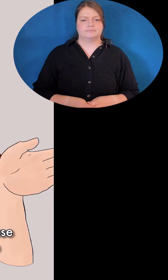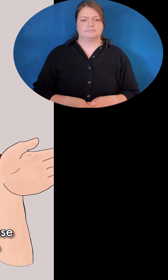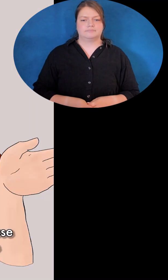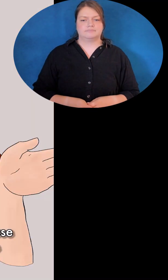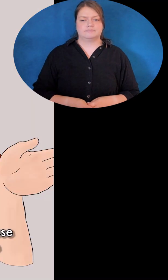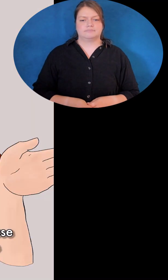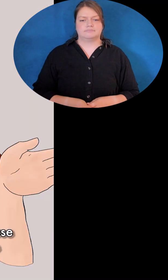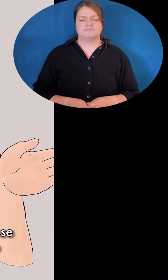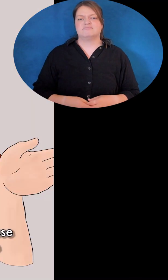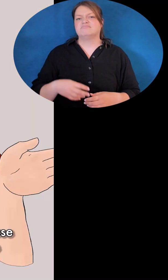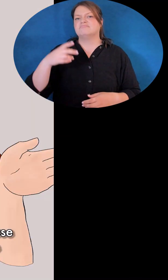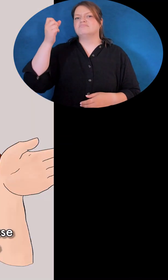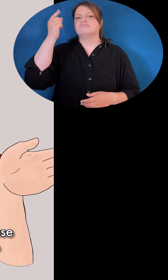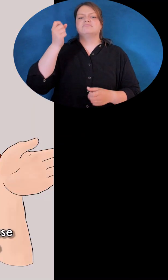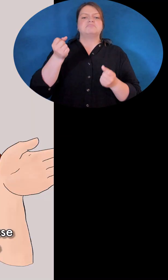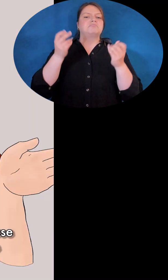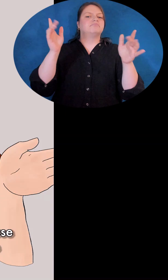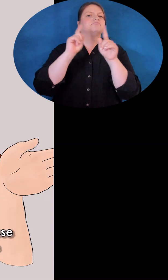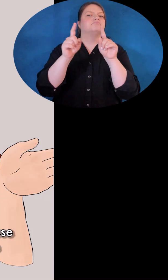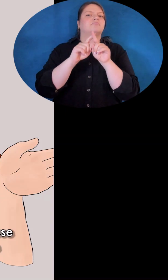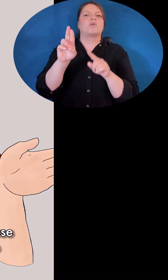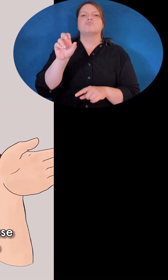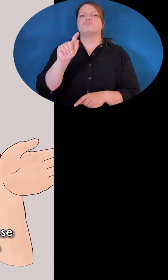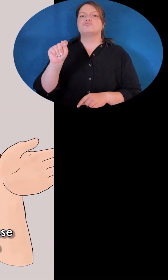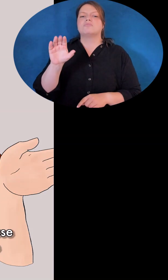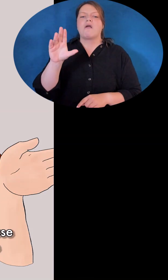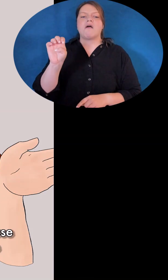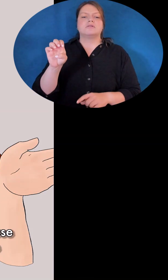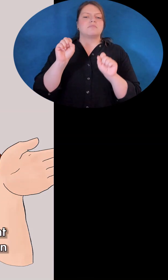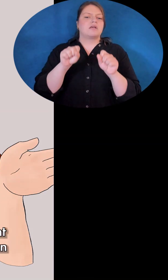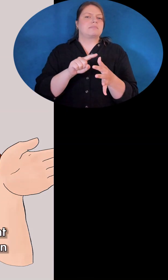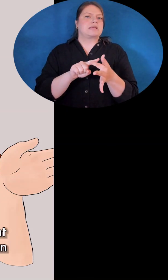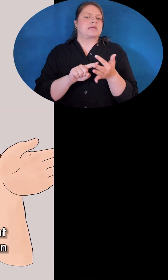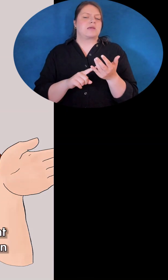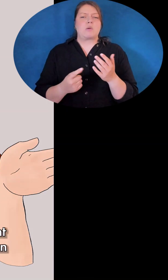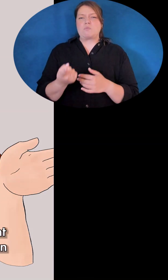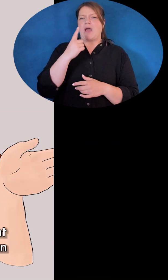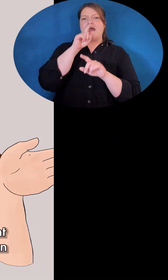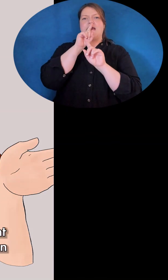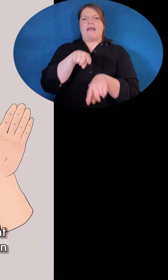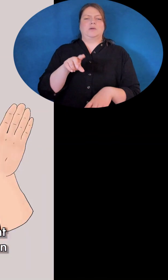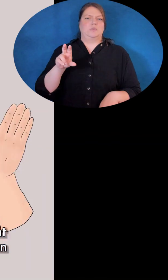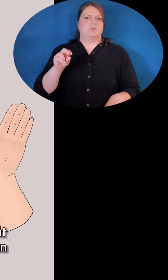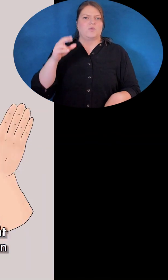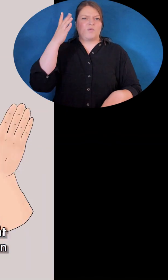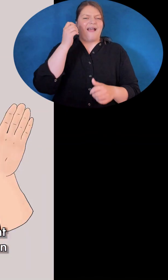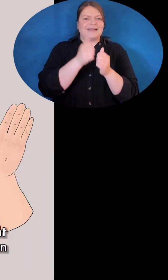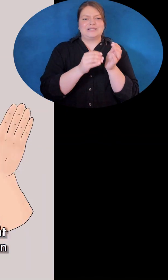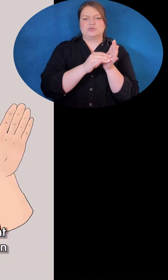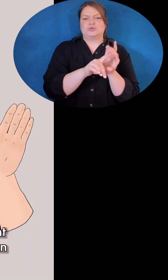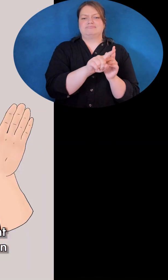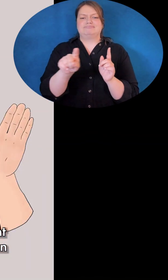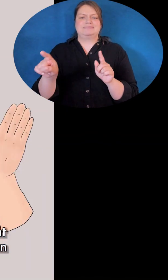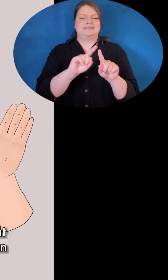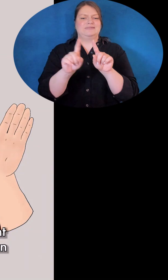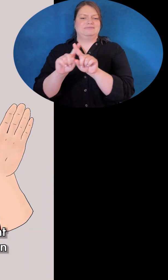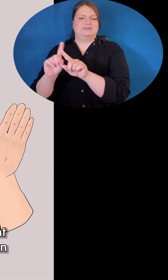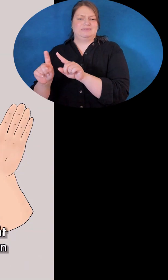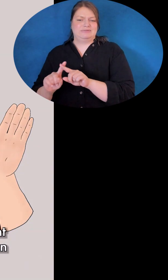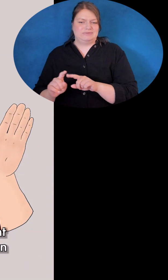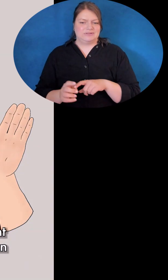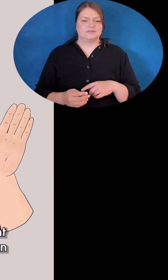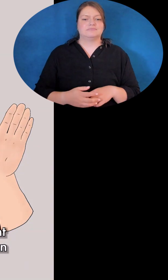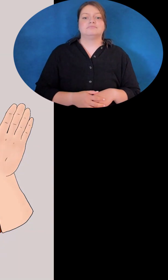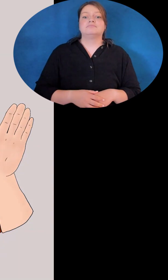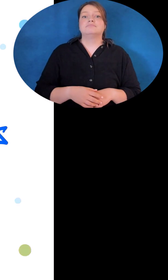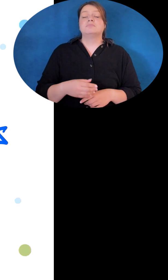There are many different root cause possibilities, and there's no one answer because every student is different, and students may have more than one